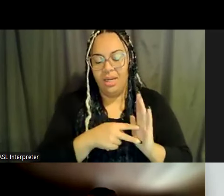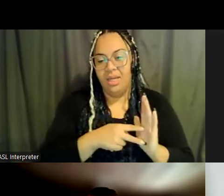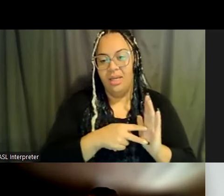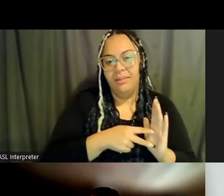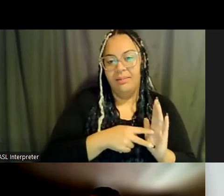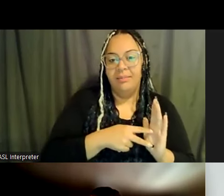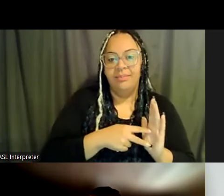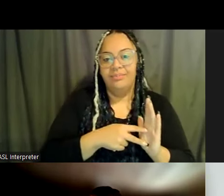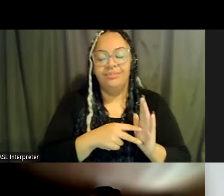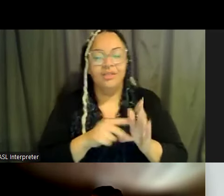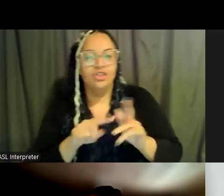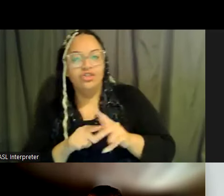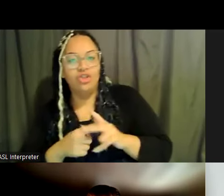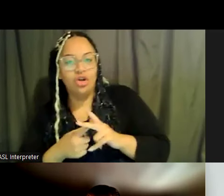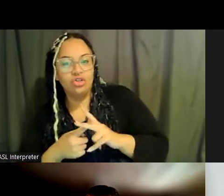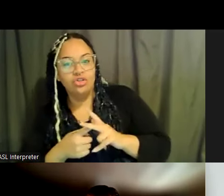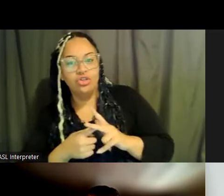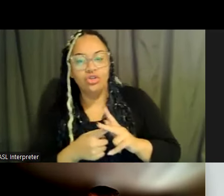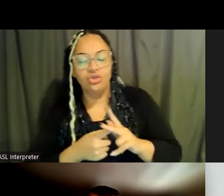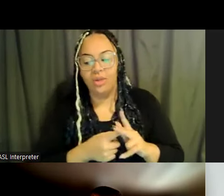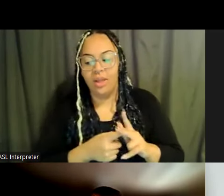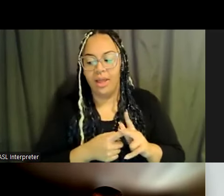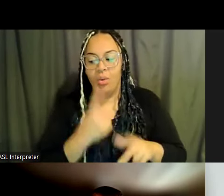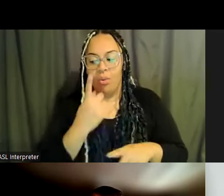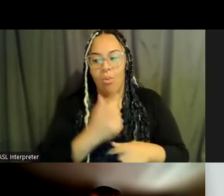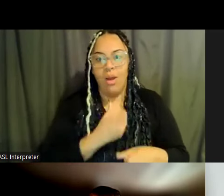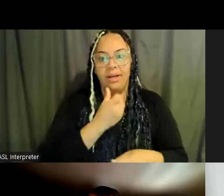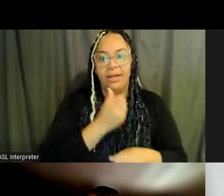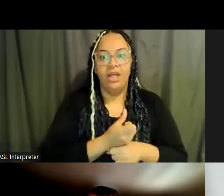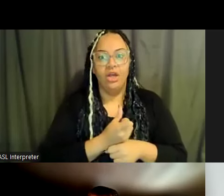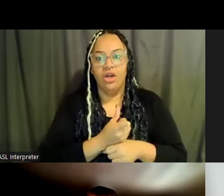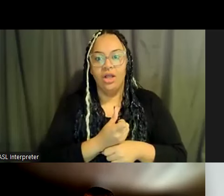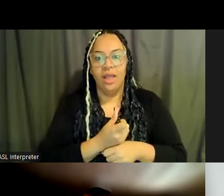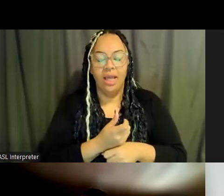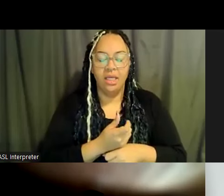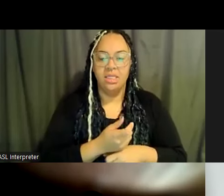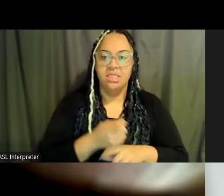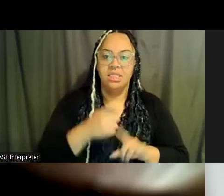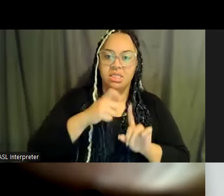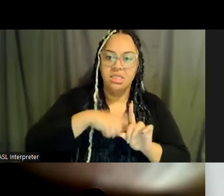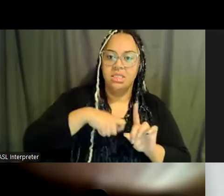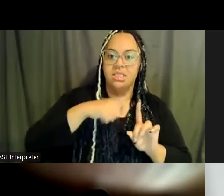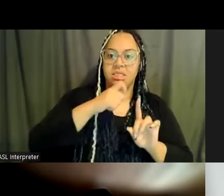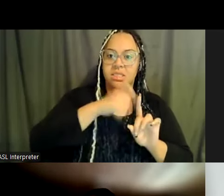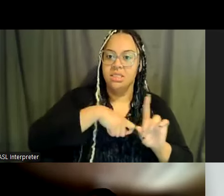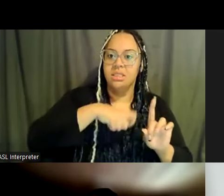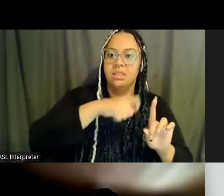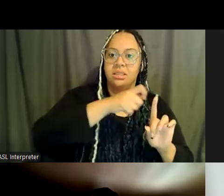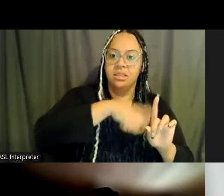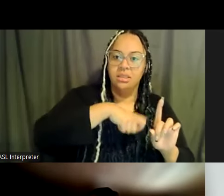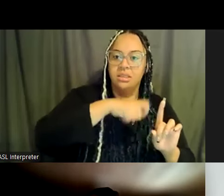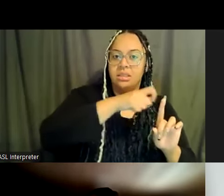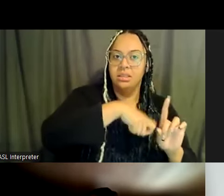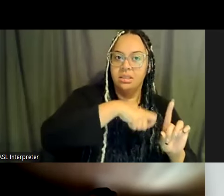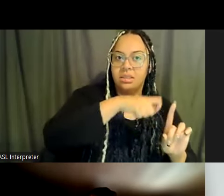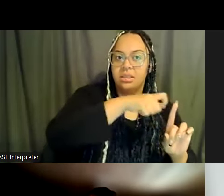that it starts to kind of, be like an earworm that starts to kind of chip away at people. And so, looking